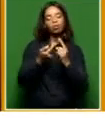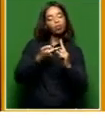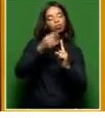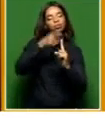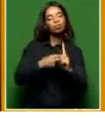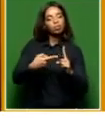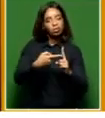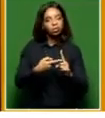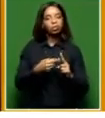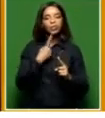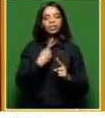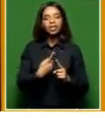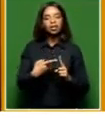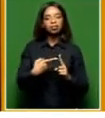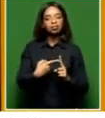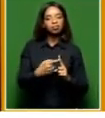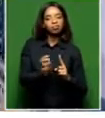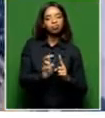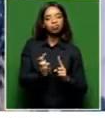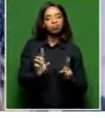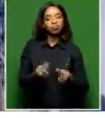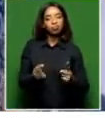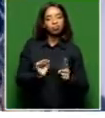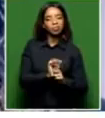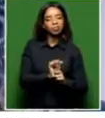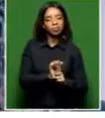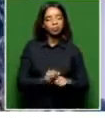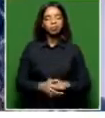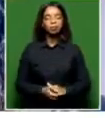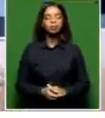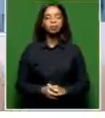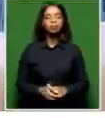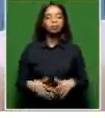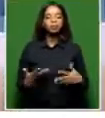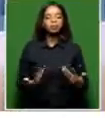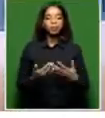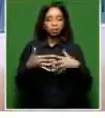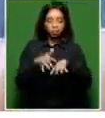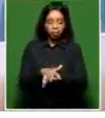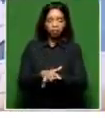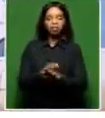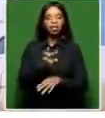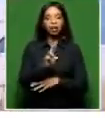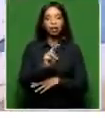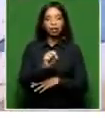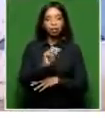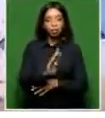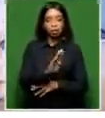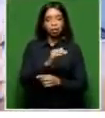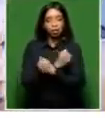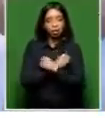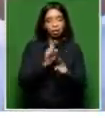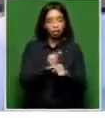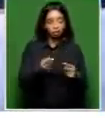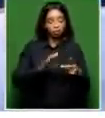sound? It's very simple, actually. It's a mixture of R&B and hip hop. There